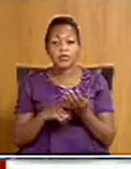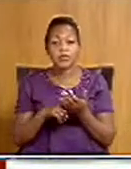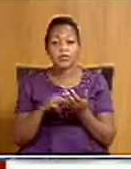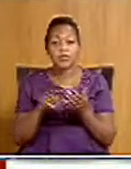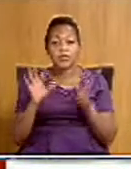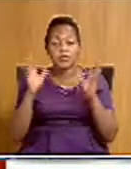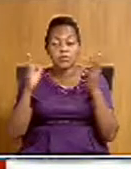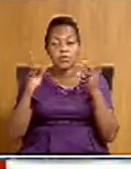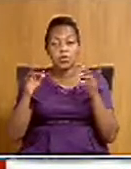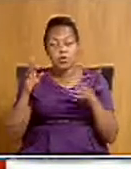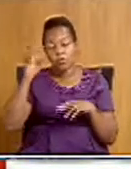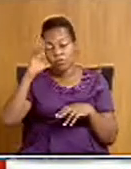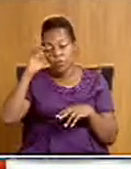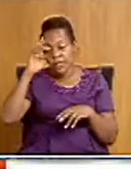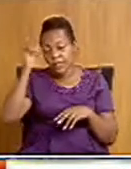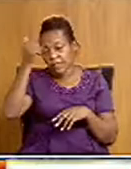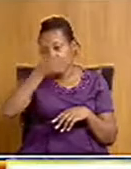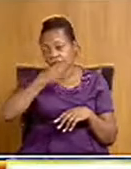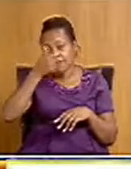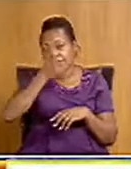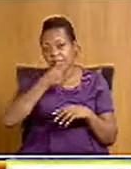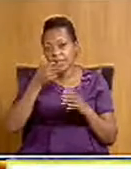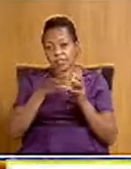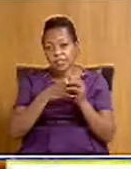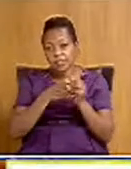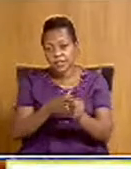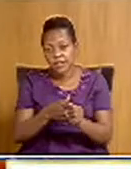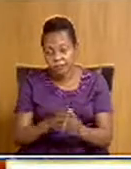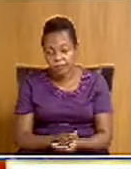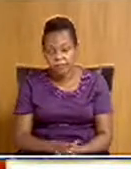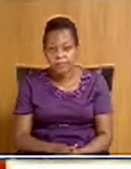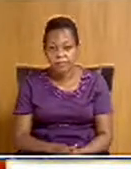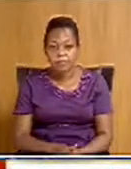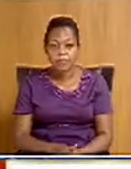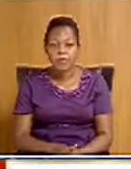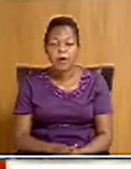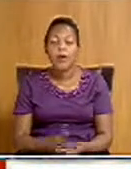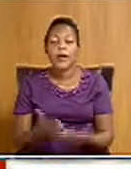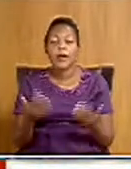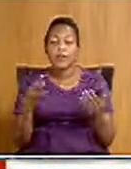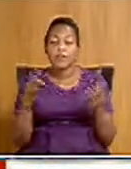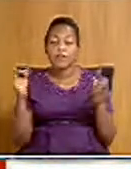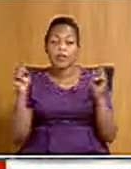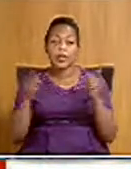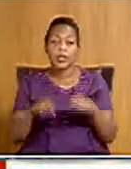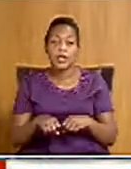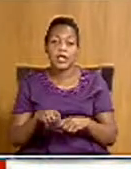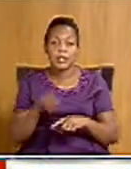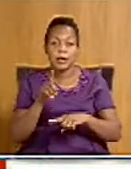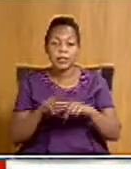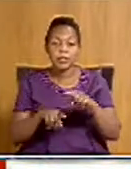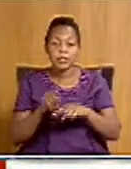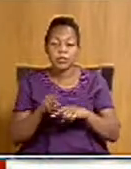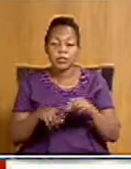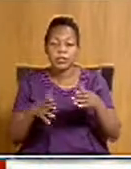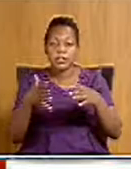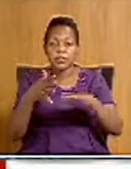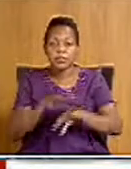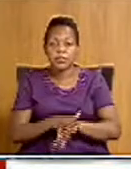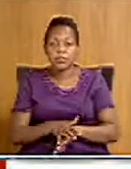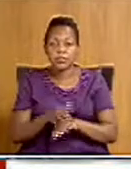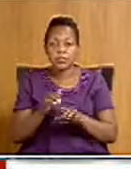to remind the African fraternity that economic and, where possible, political integration in